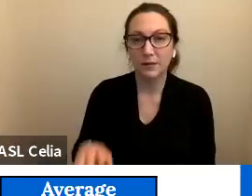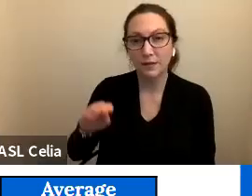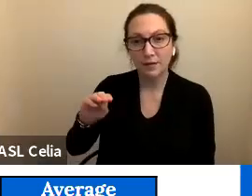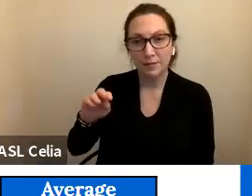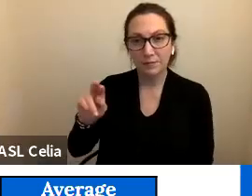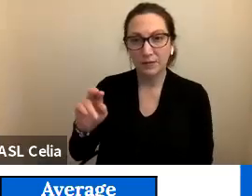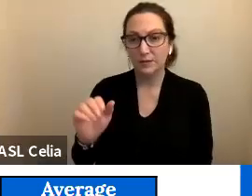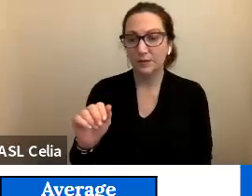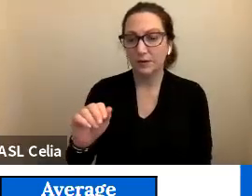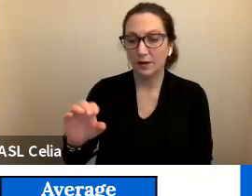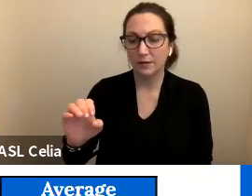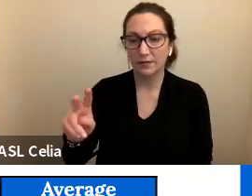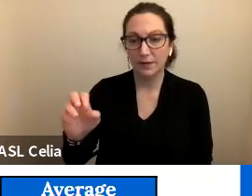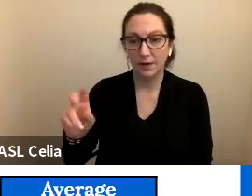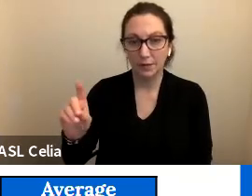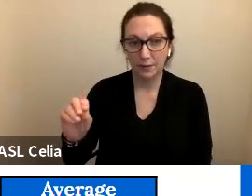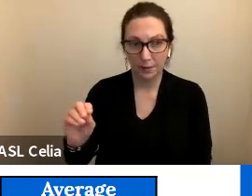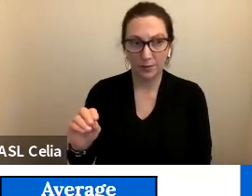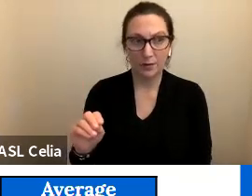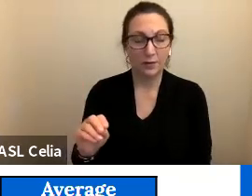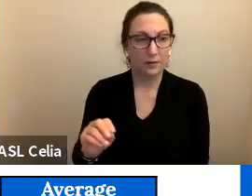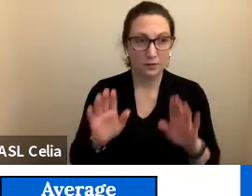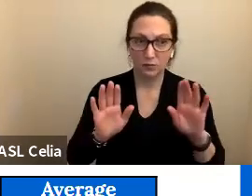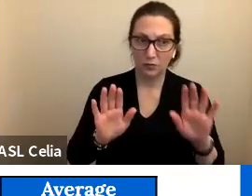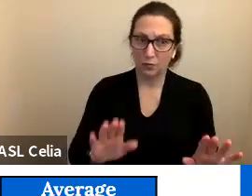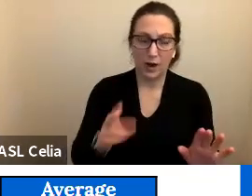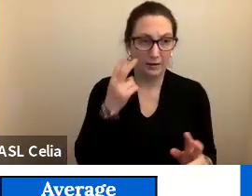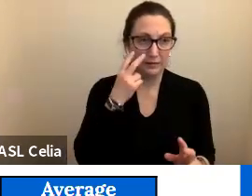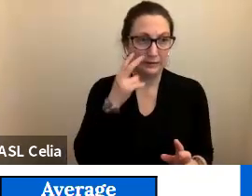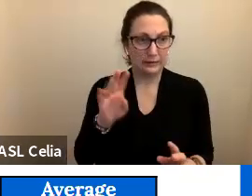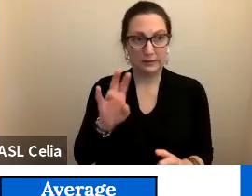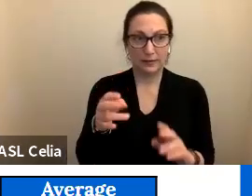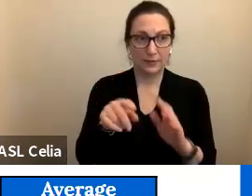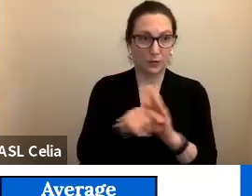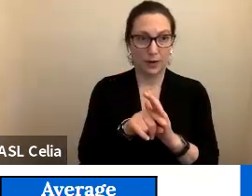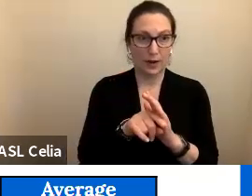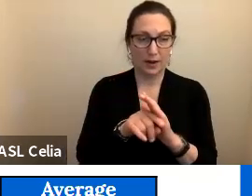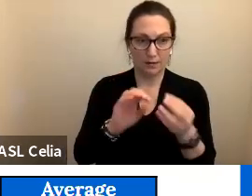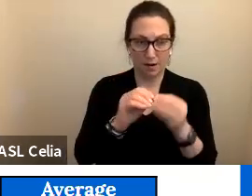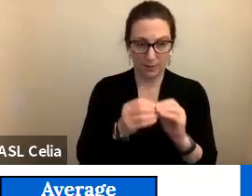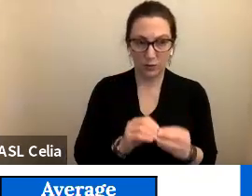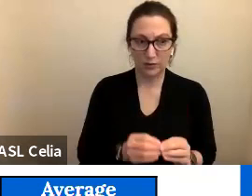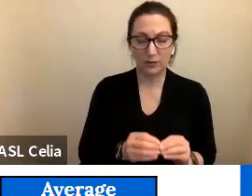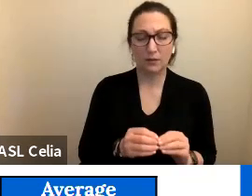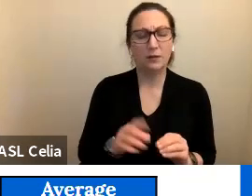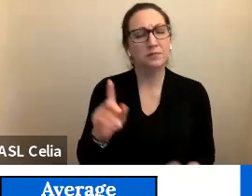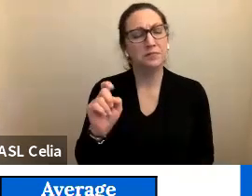and it's great that we have the 7th grade grade distribution up to now as well. Is there any